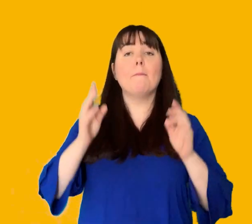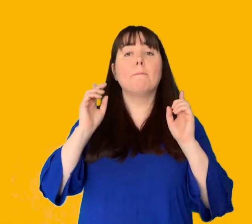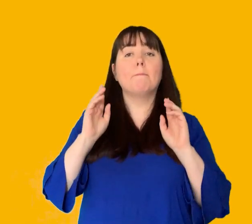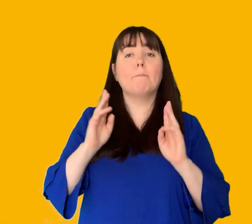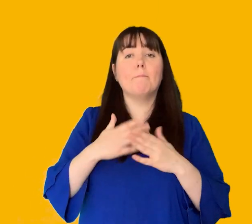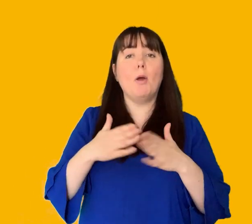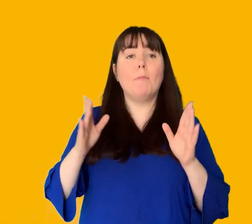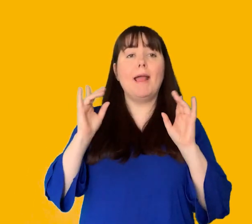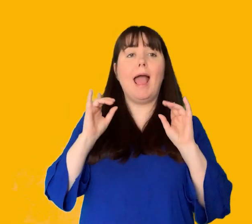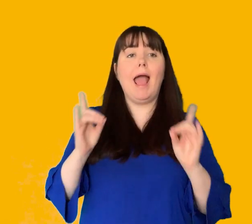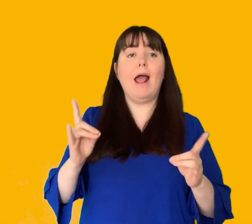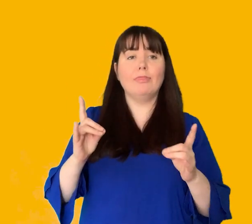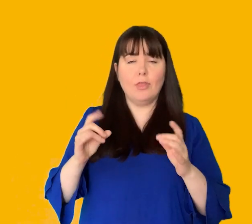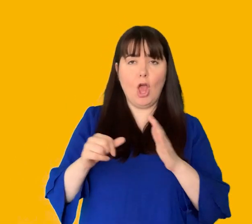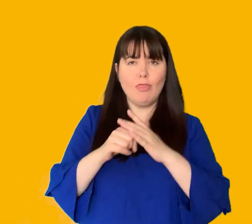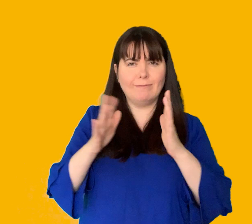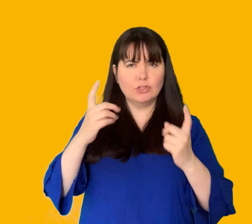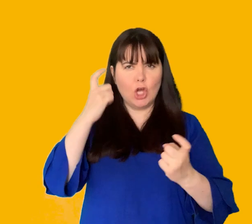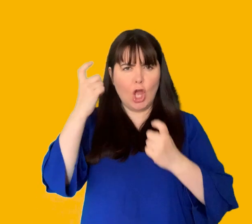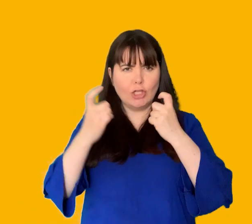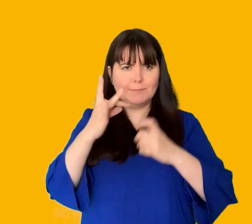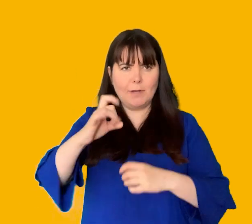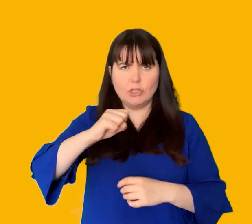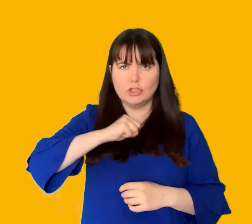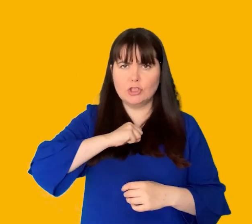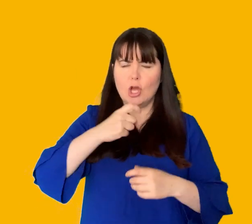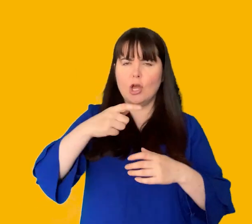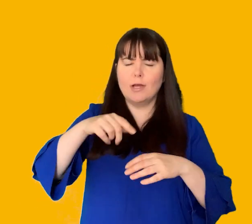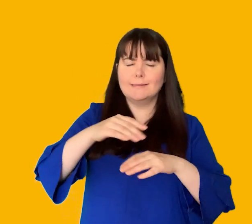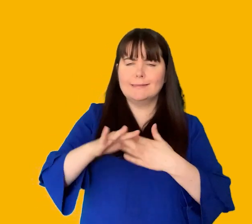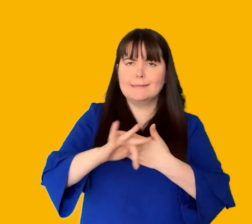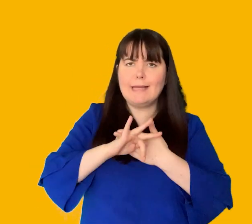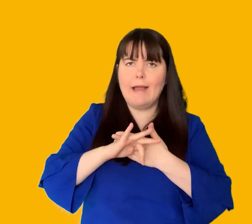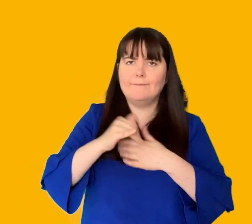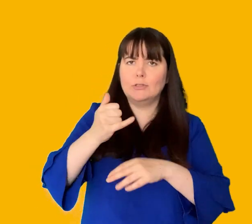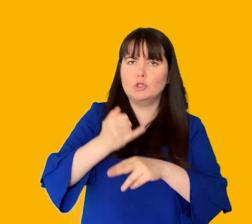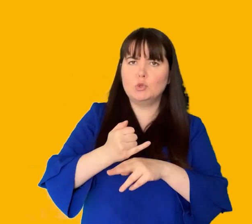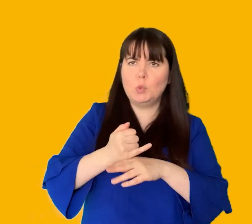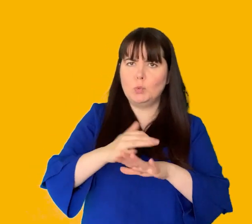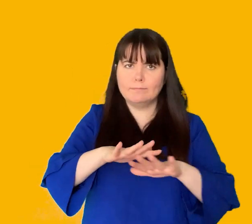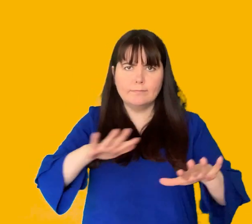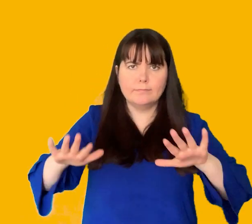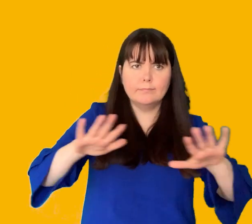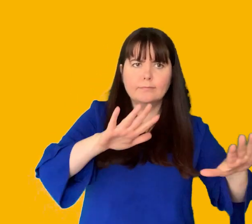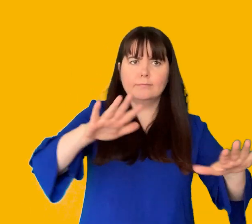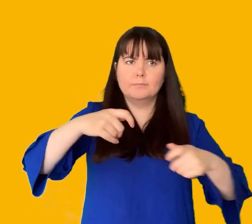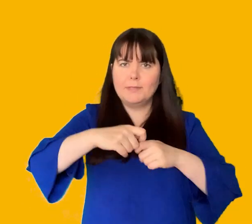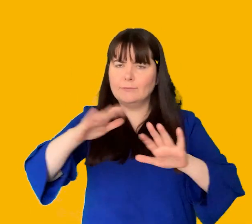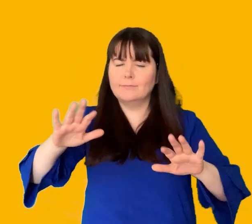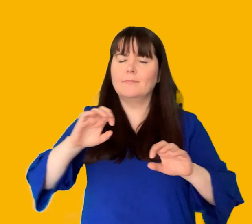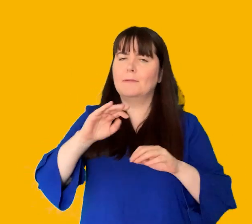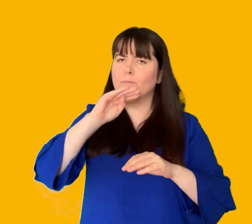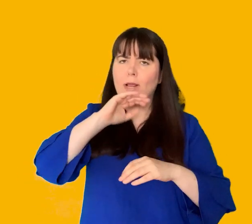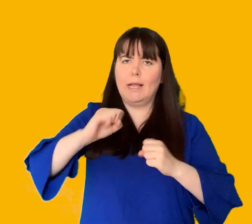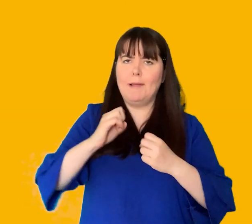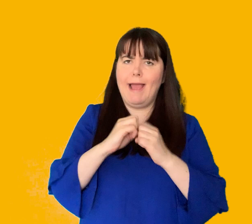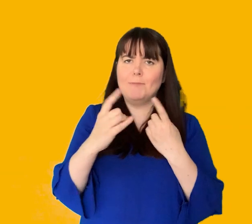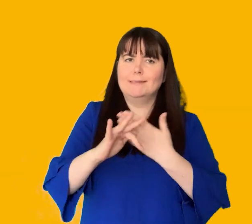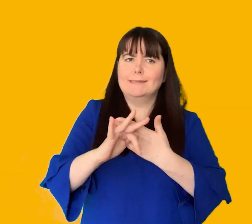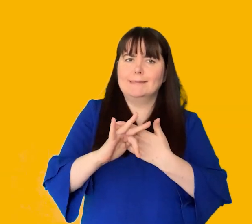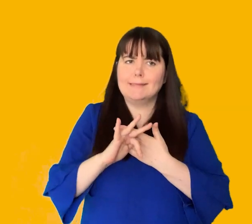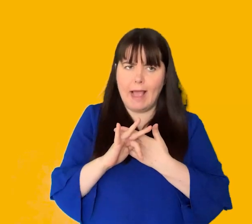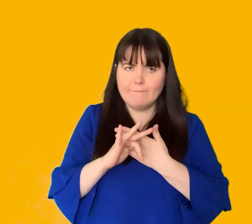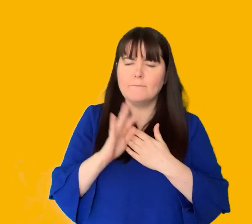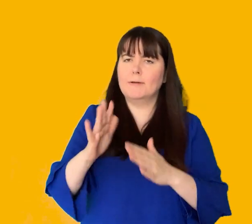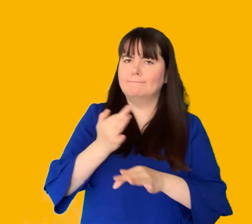Public health authorities have considered carefully the measures that need to be in place in schools to keep everyone safe. They are satisfied